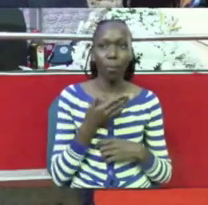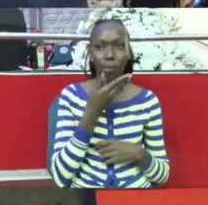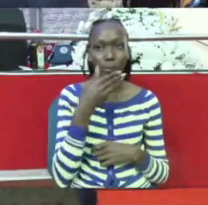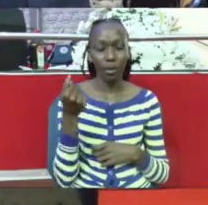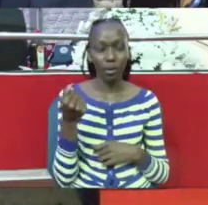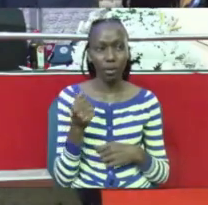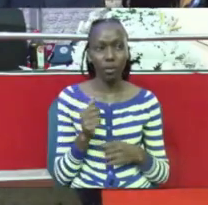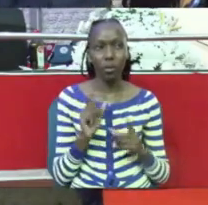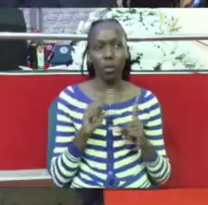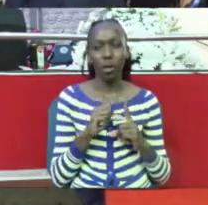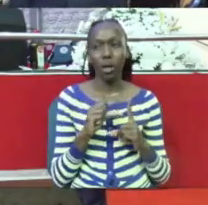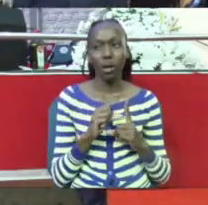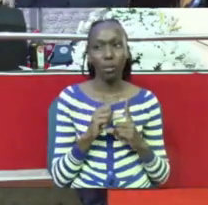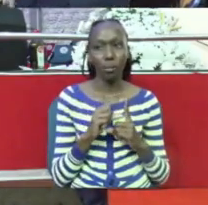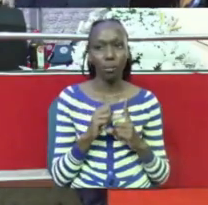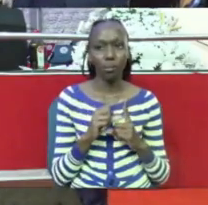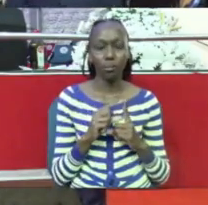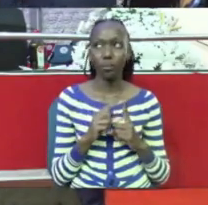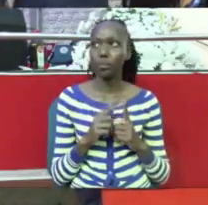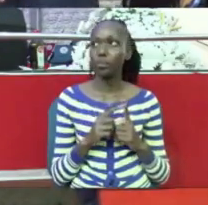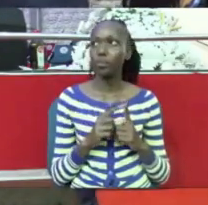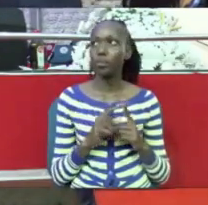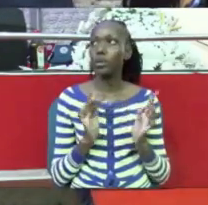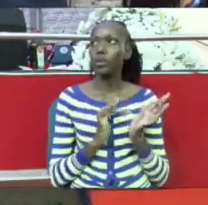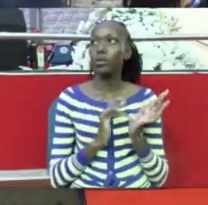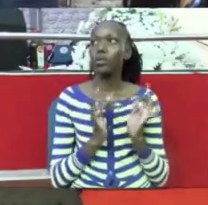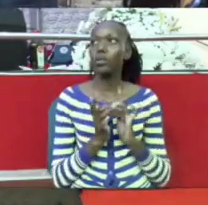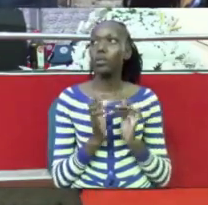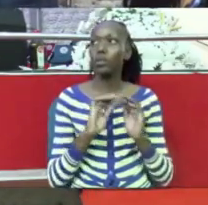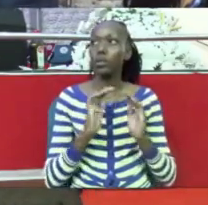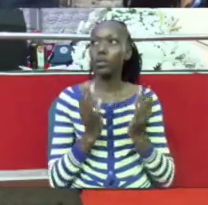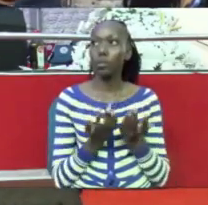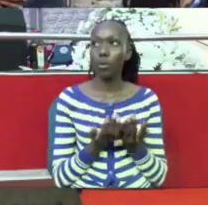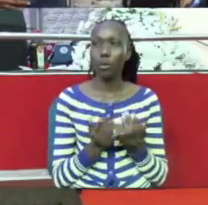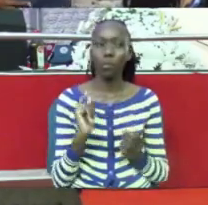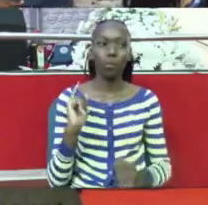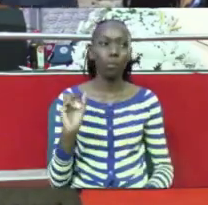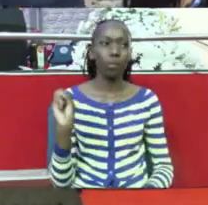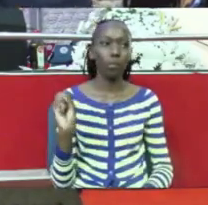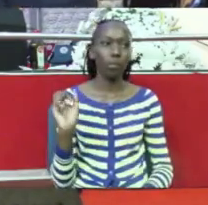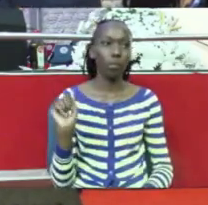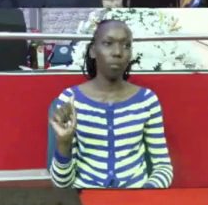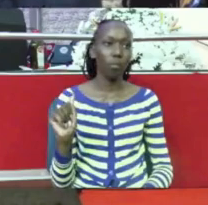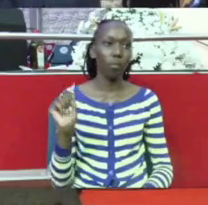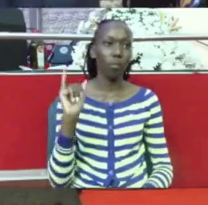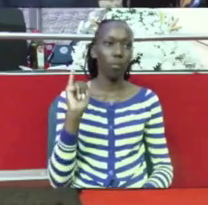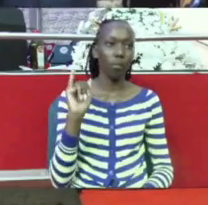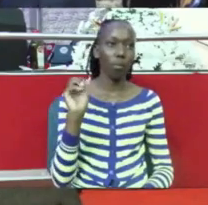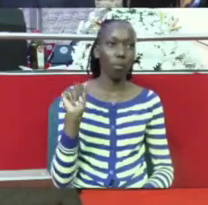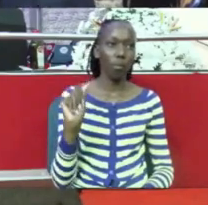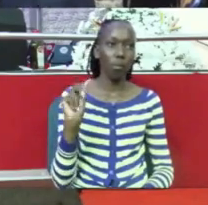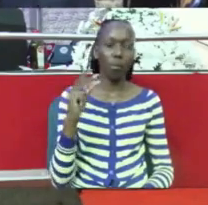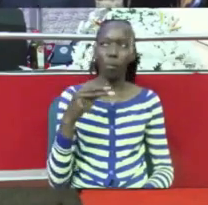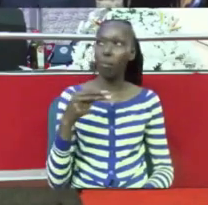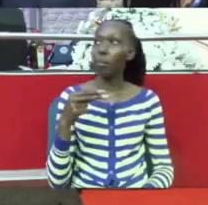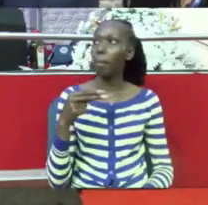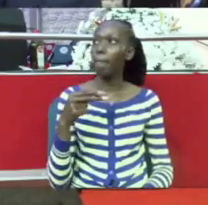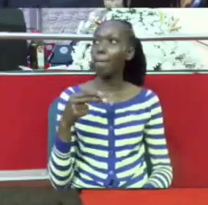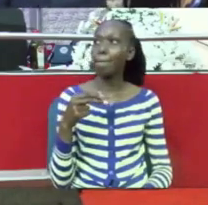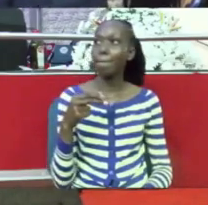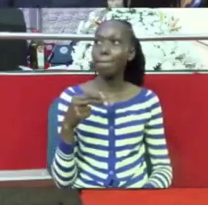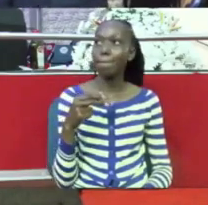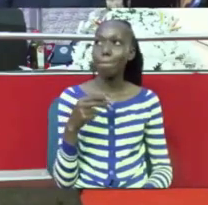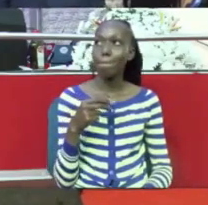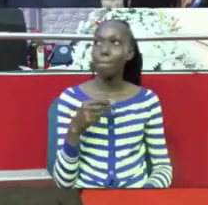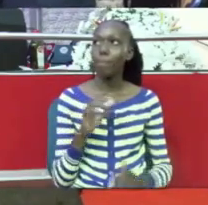I would like us to read the book of Isaiah chapter 41. Tusome kitabu cha Isaiah 41. And because this year,